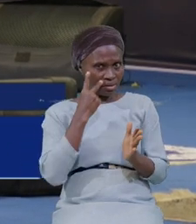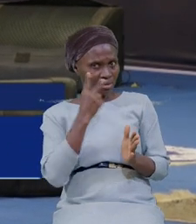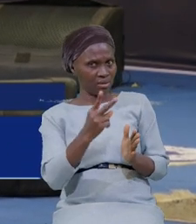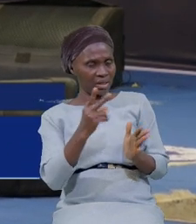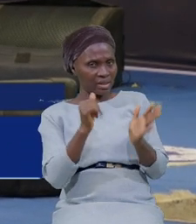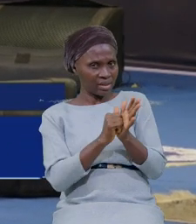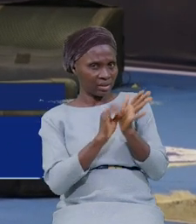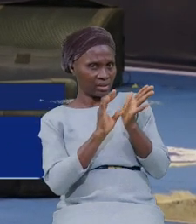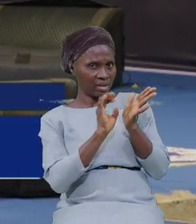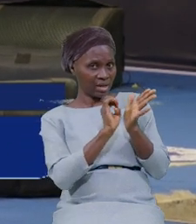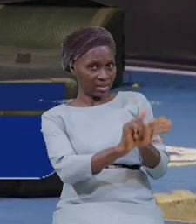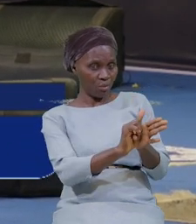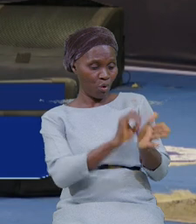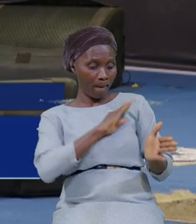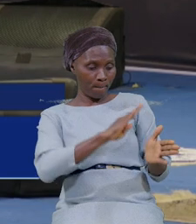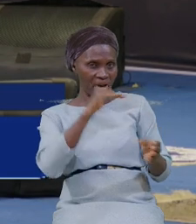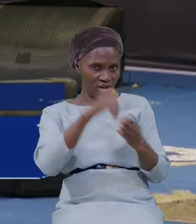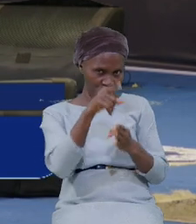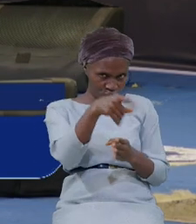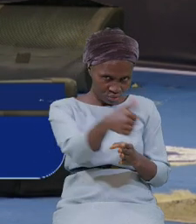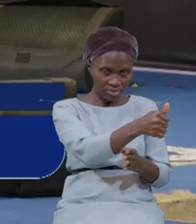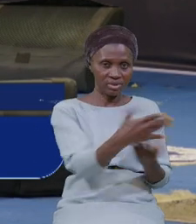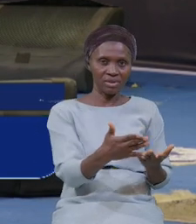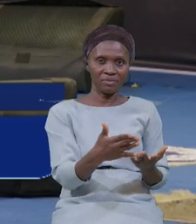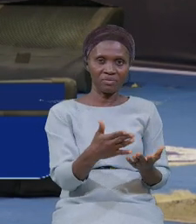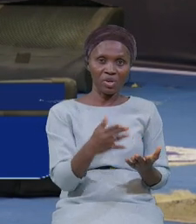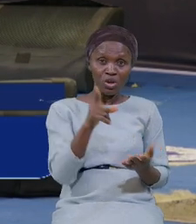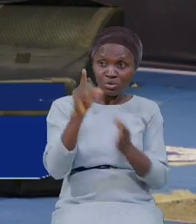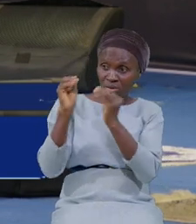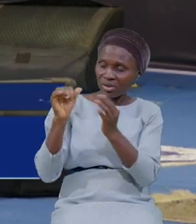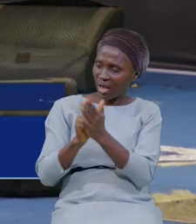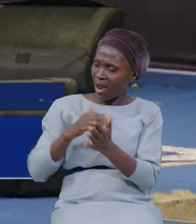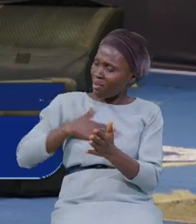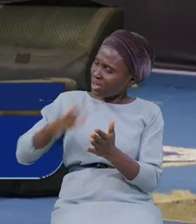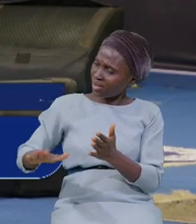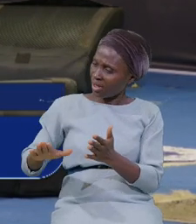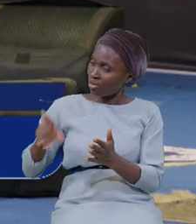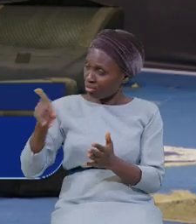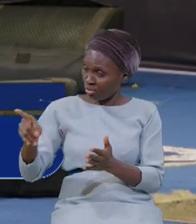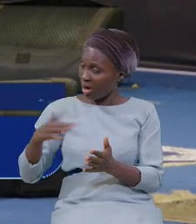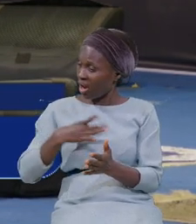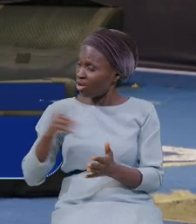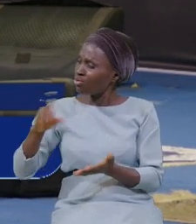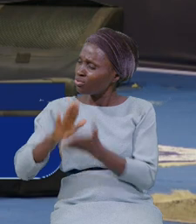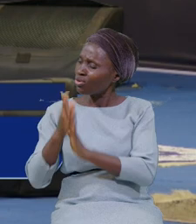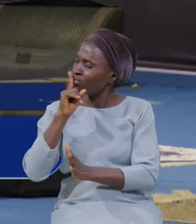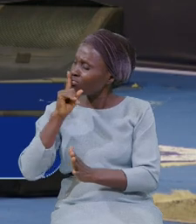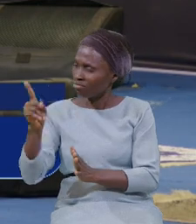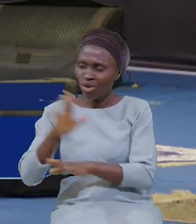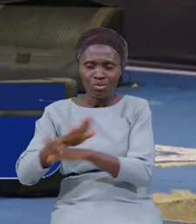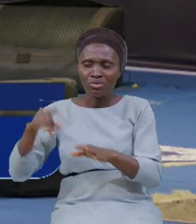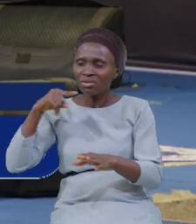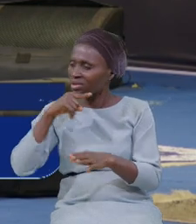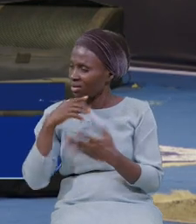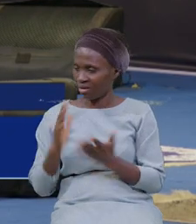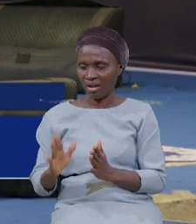child, be truthful. Liars are not reckoned with. Nobody wants to employ a liar